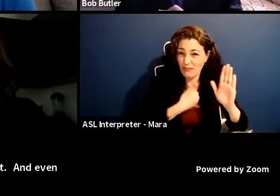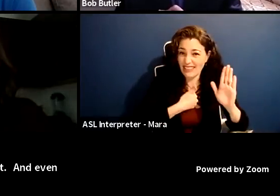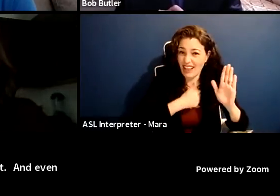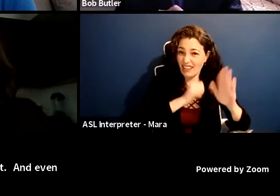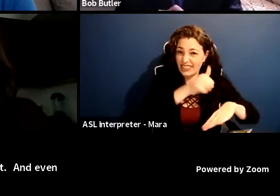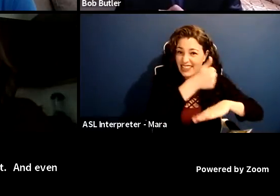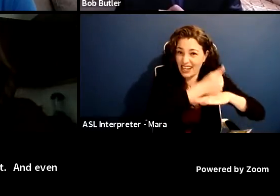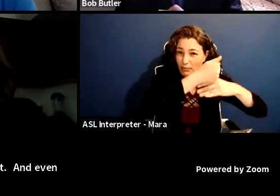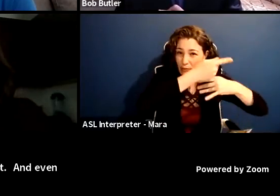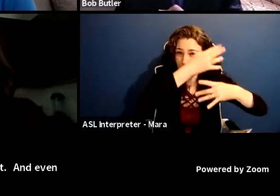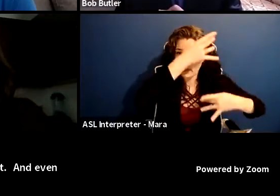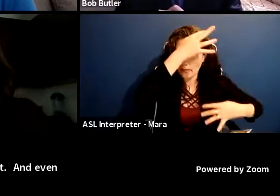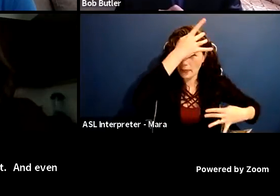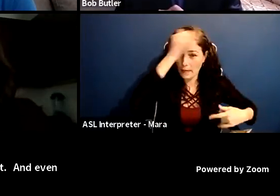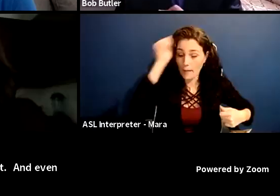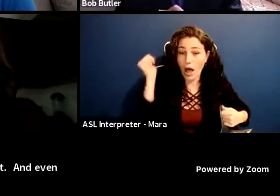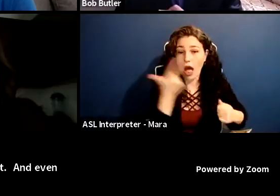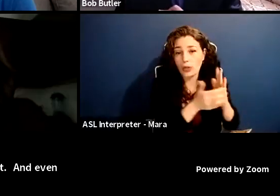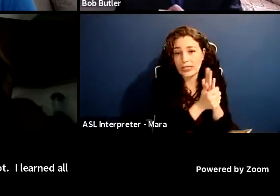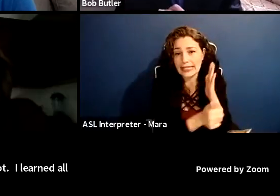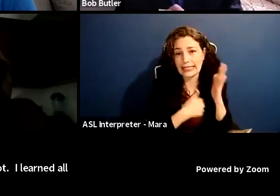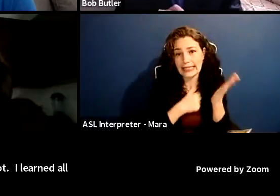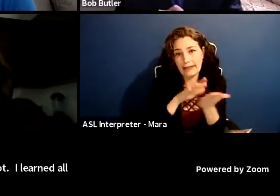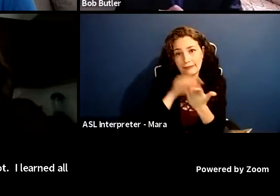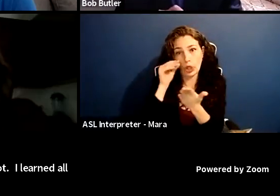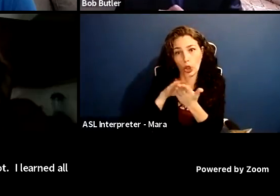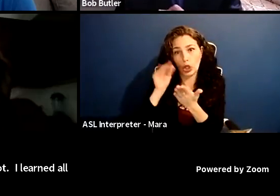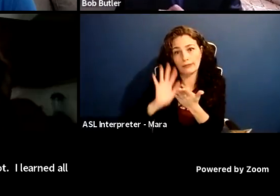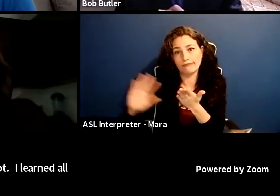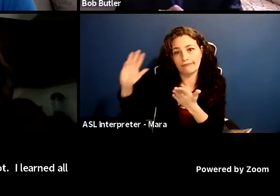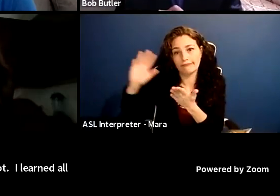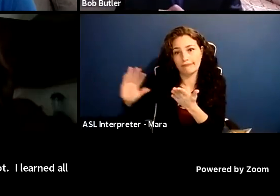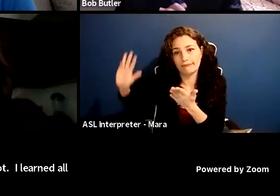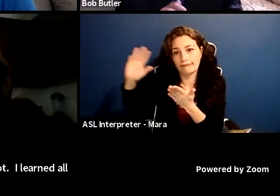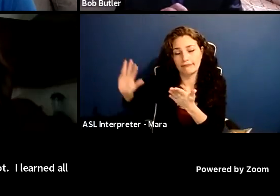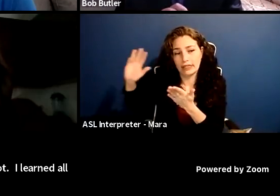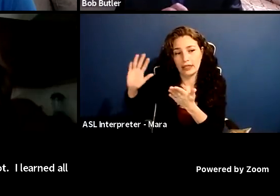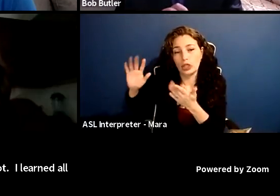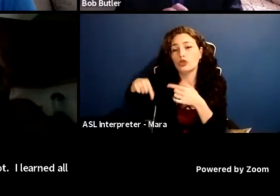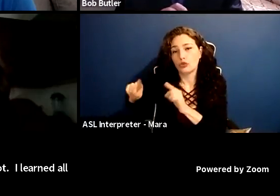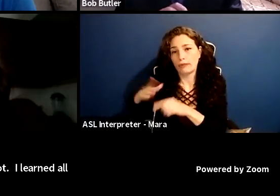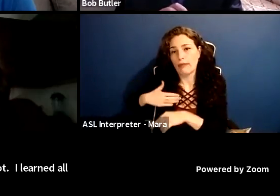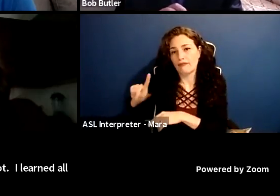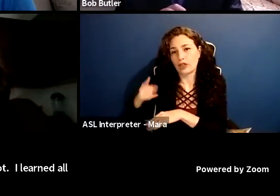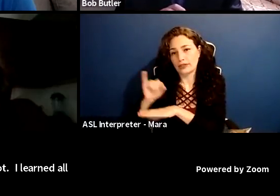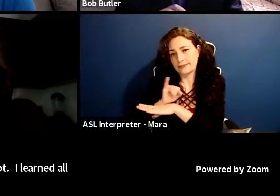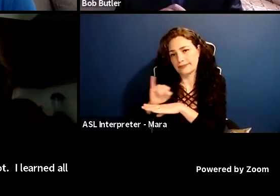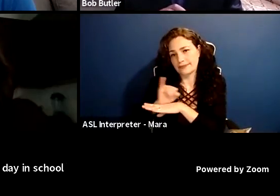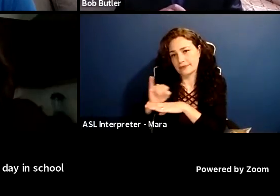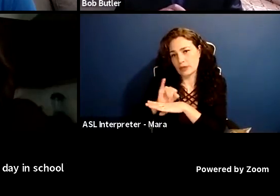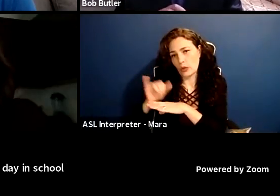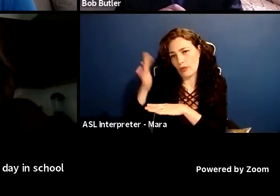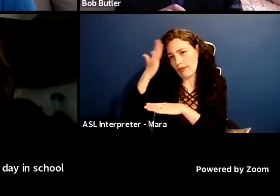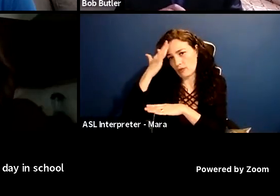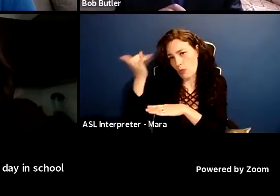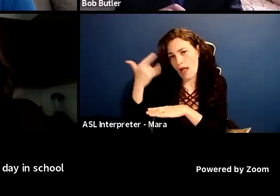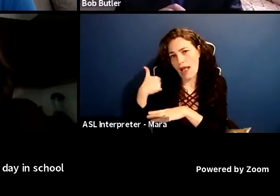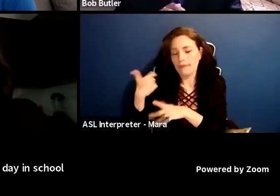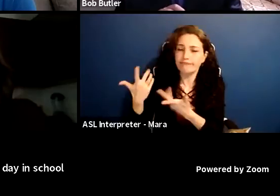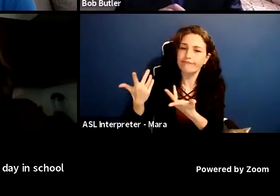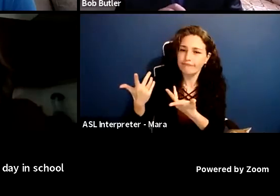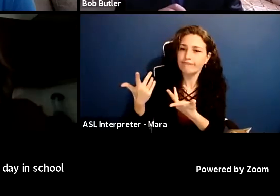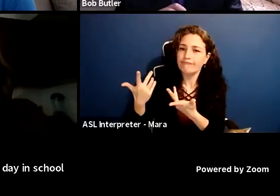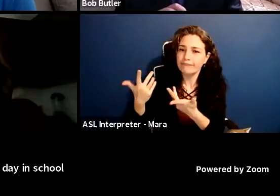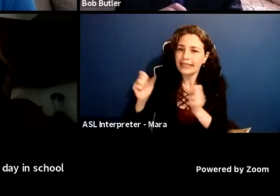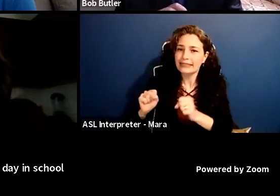I learned all those skills back in the day in school and in my first internships. But now I get to sit